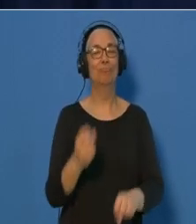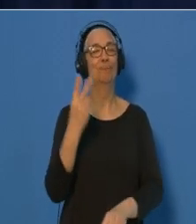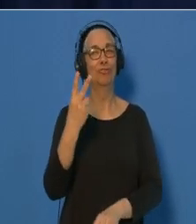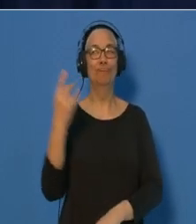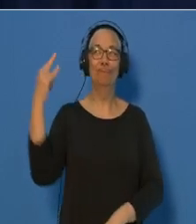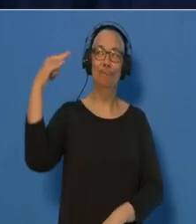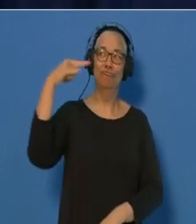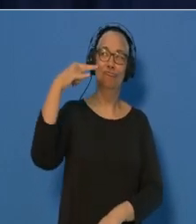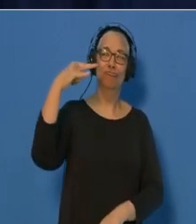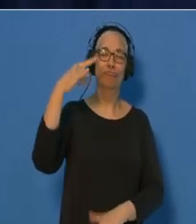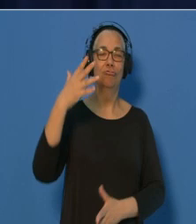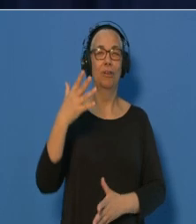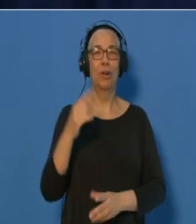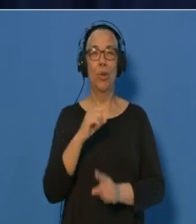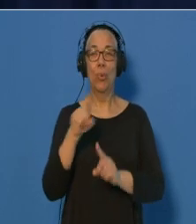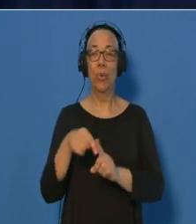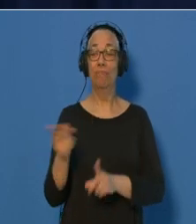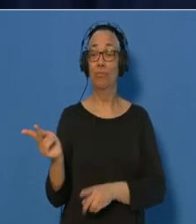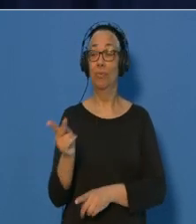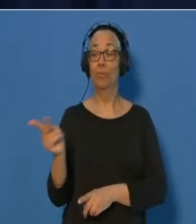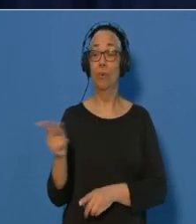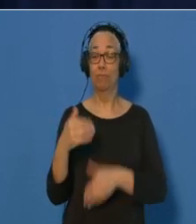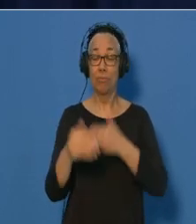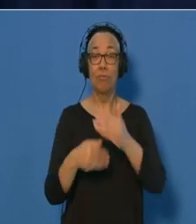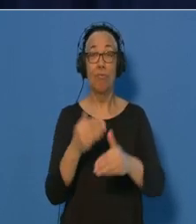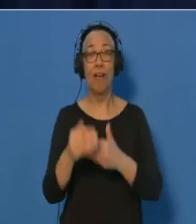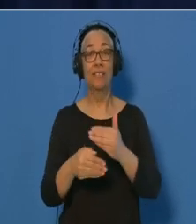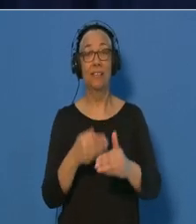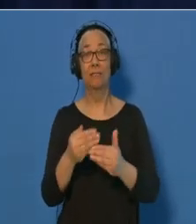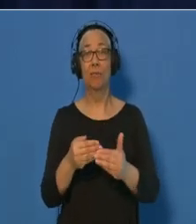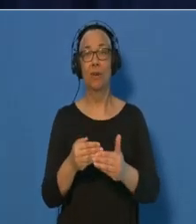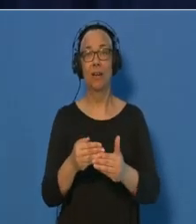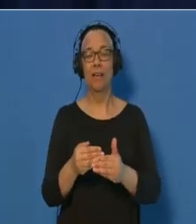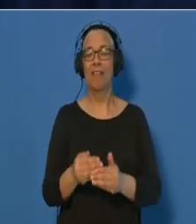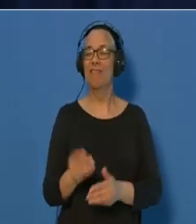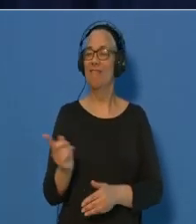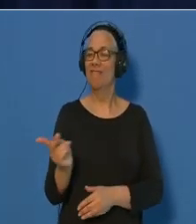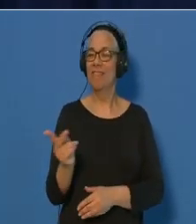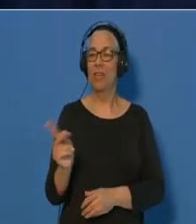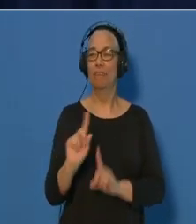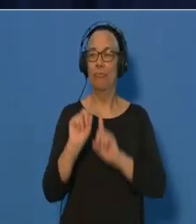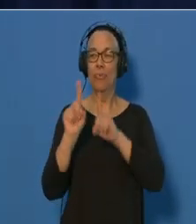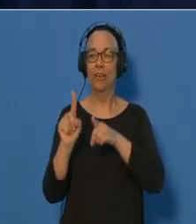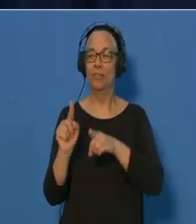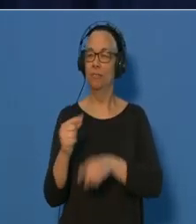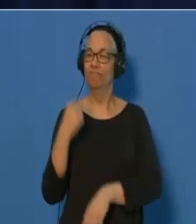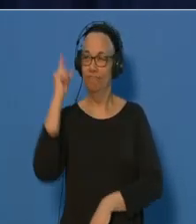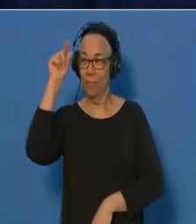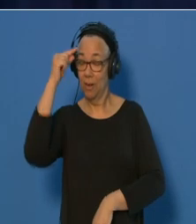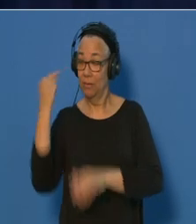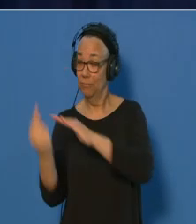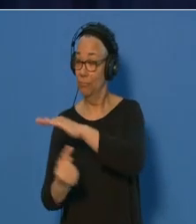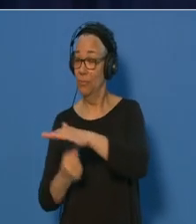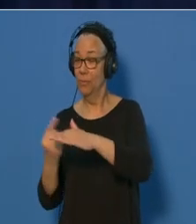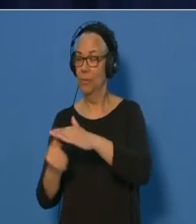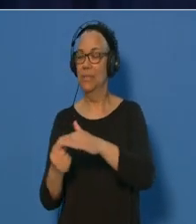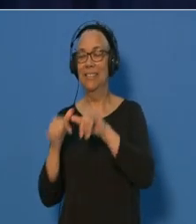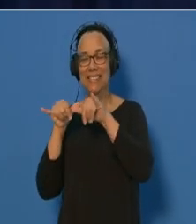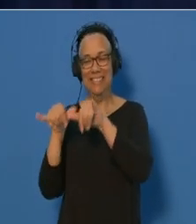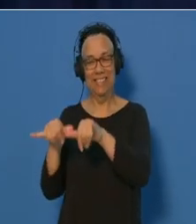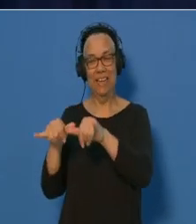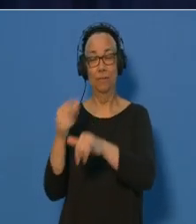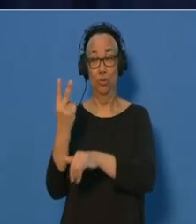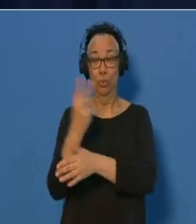jets. Once the travelers were processed, they were immediately taken to the government quarantine facility where they will stay for